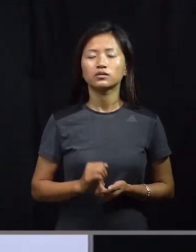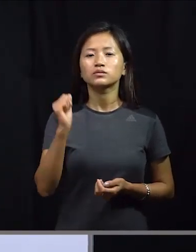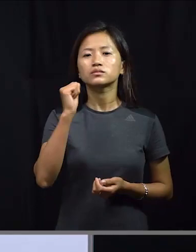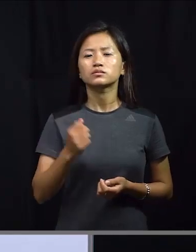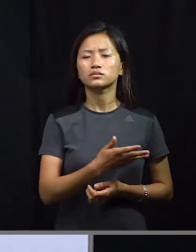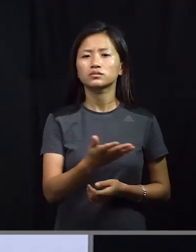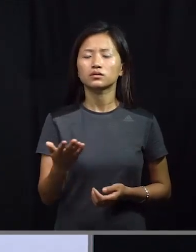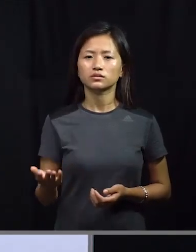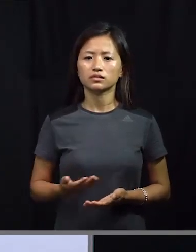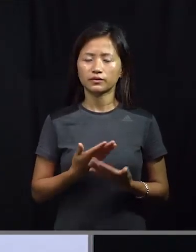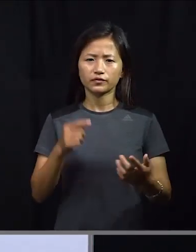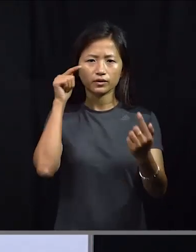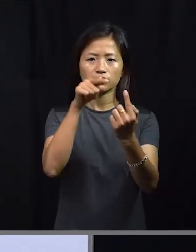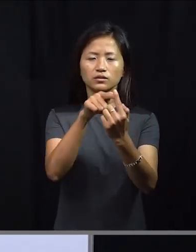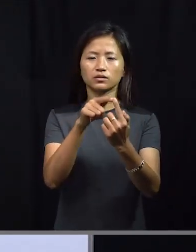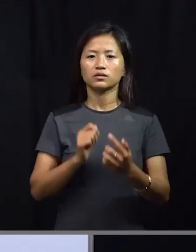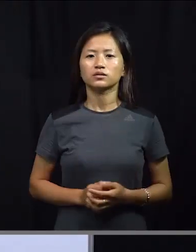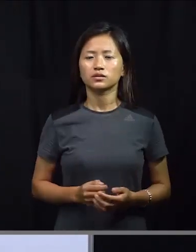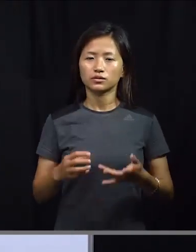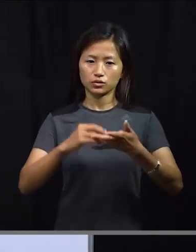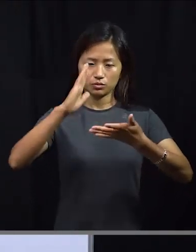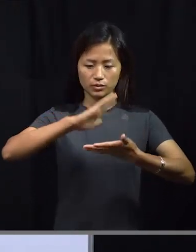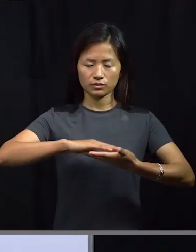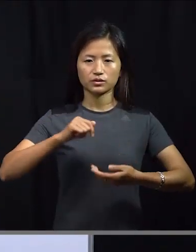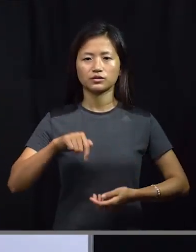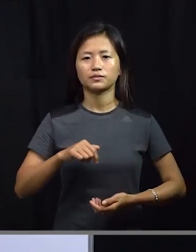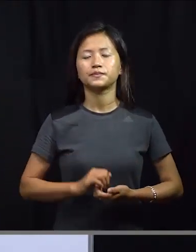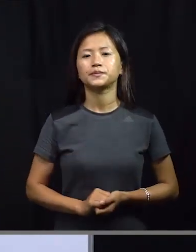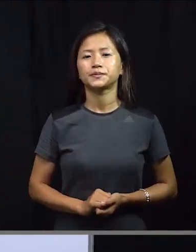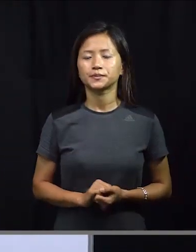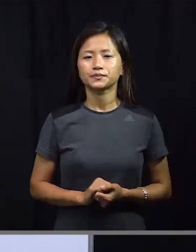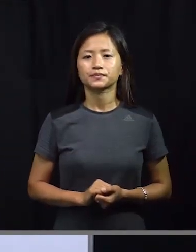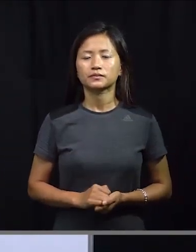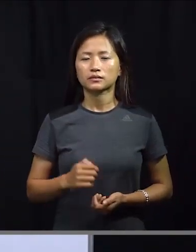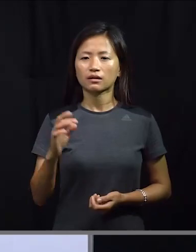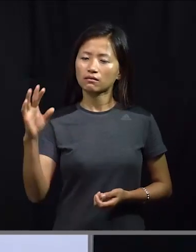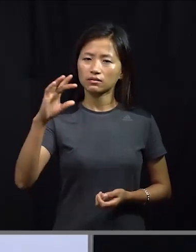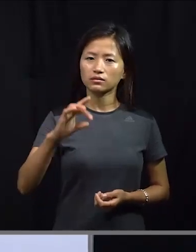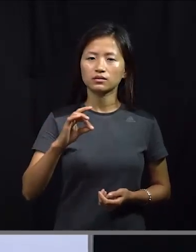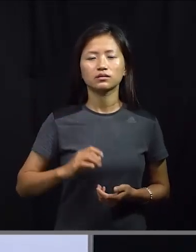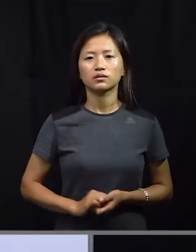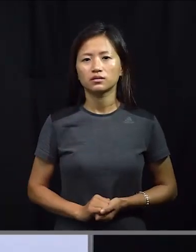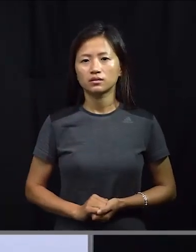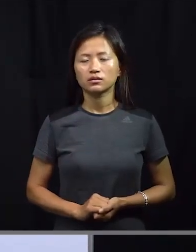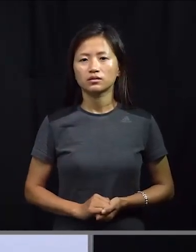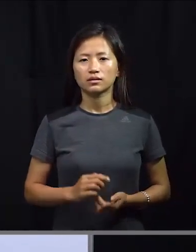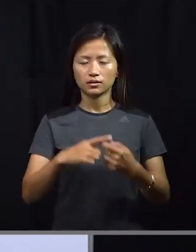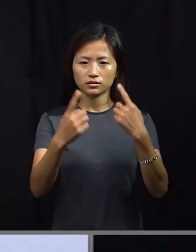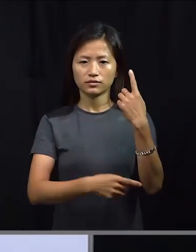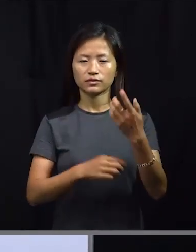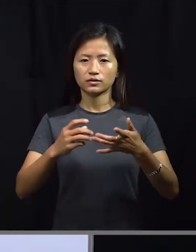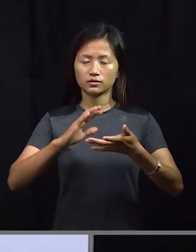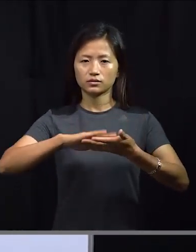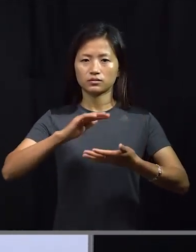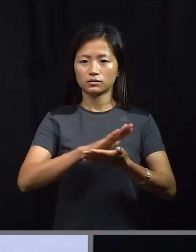are some of the aims of Hindu marriage here, okay? And again, under this aims of Hindu marriage,